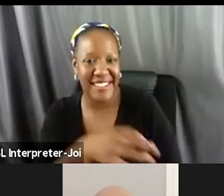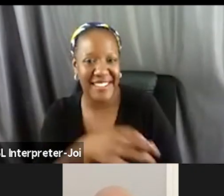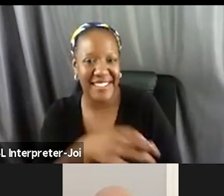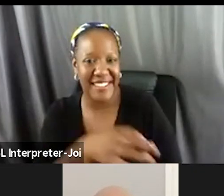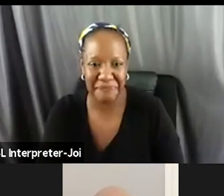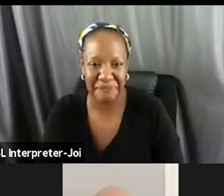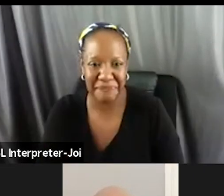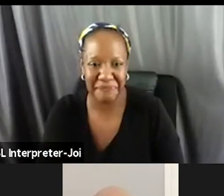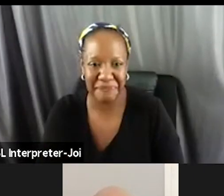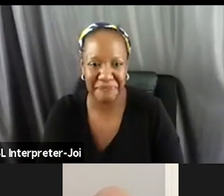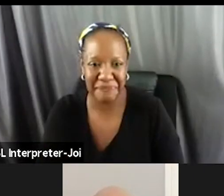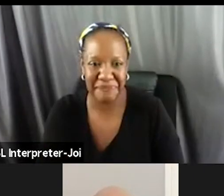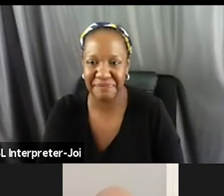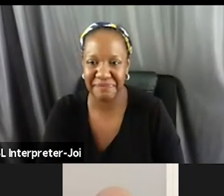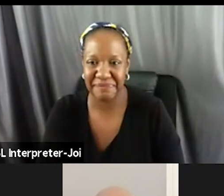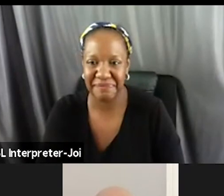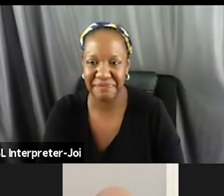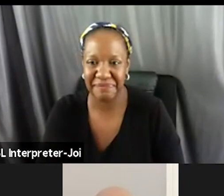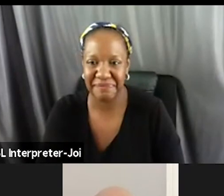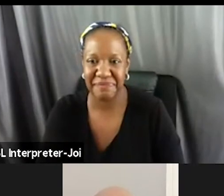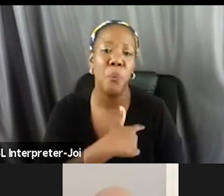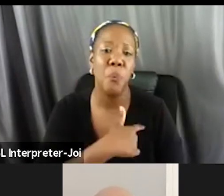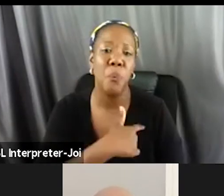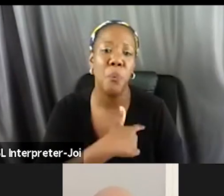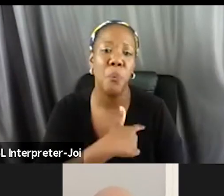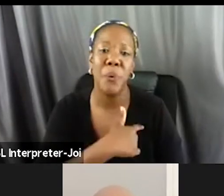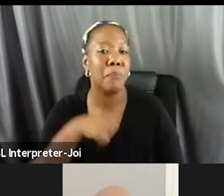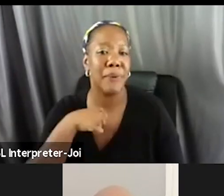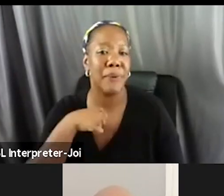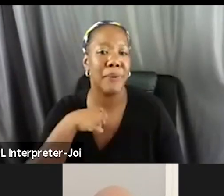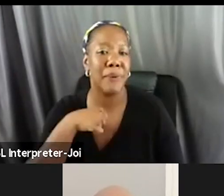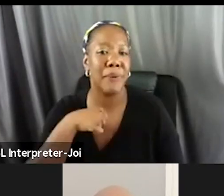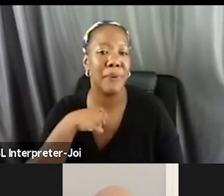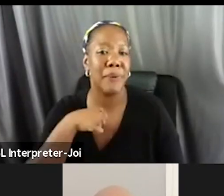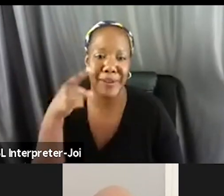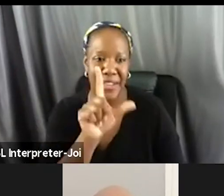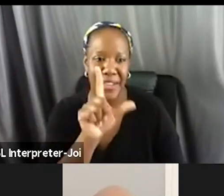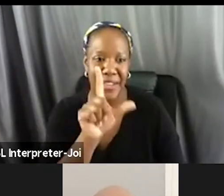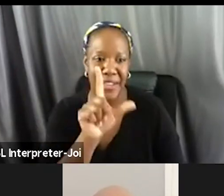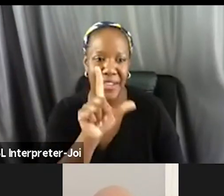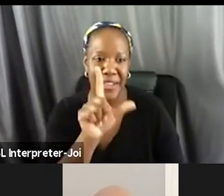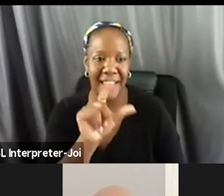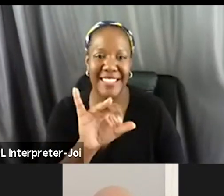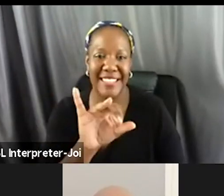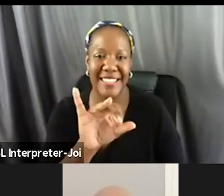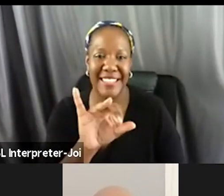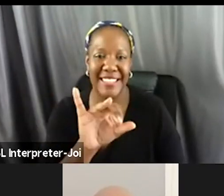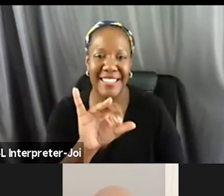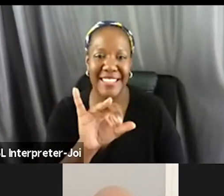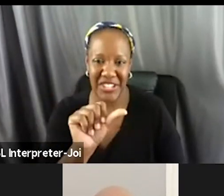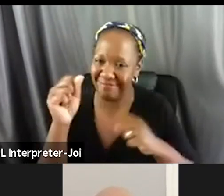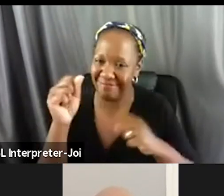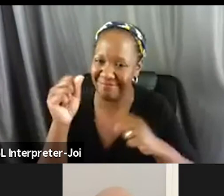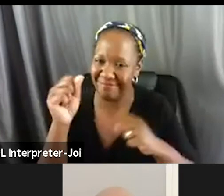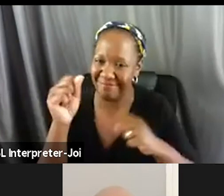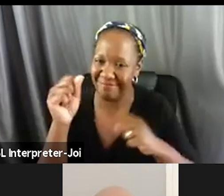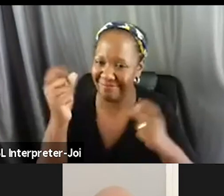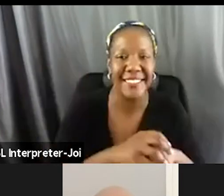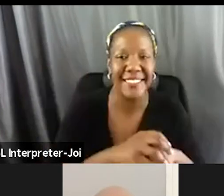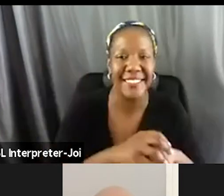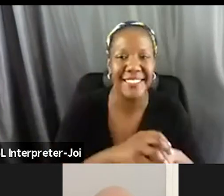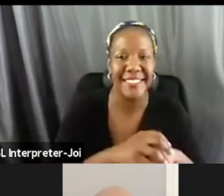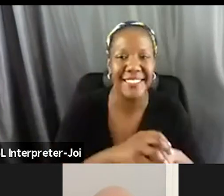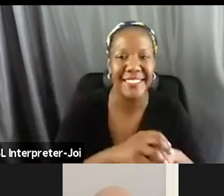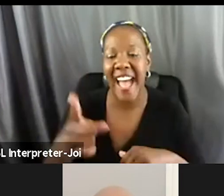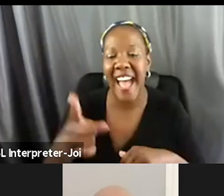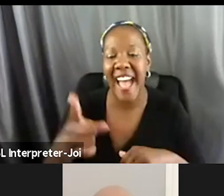Yeah. We are so proud of you, Alicia. Oh, thank you. Oh my I goodness. agree. Yes. I thought it was just going to be a